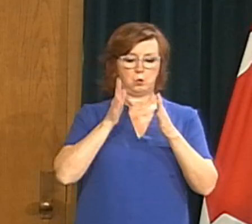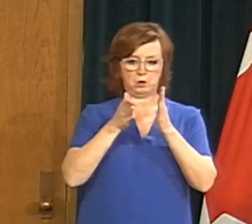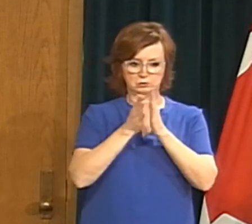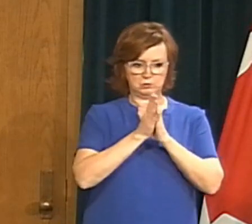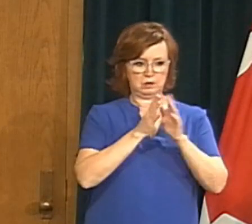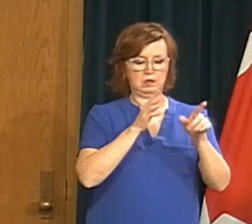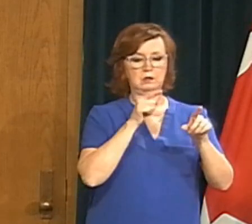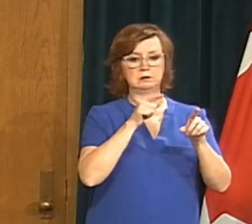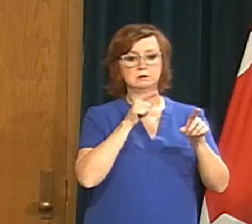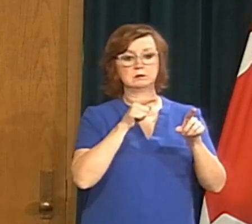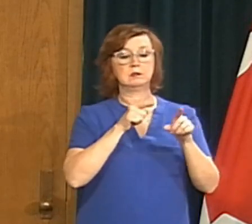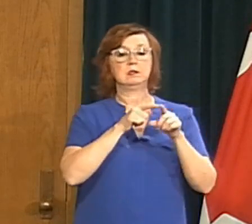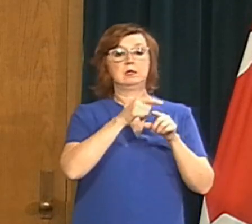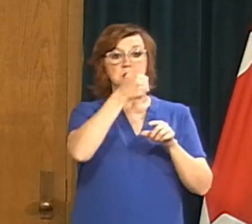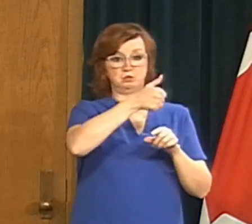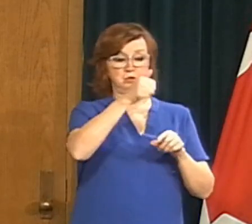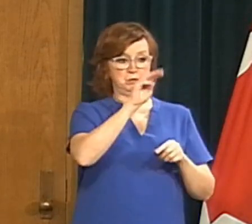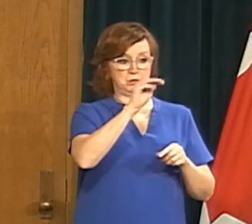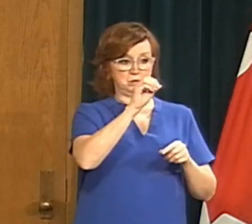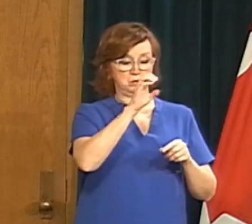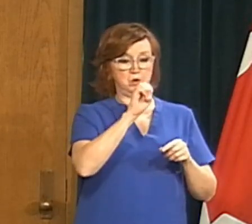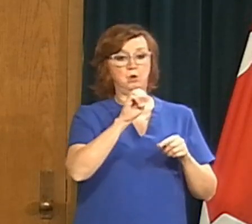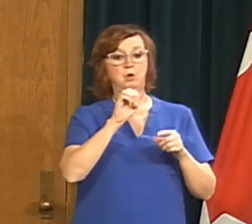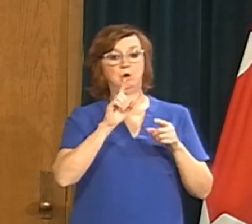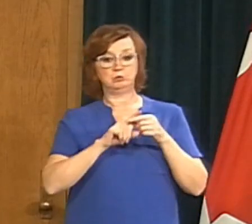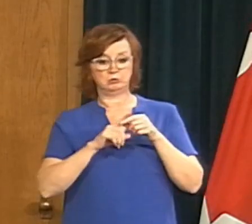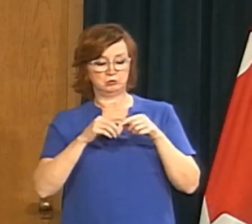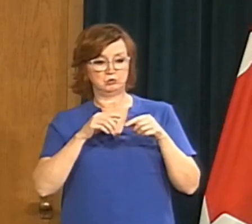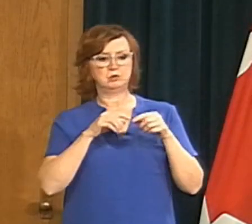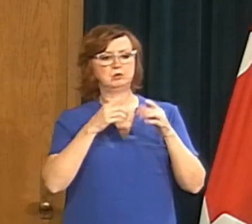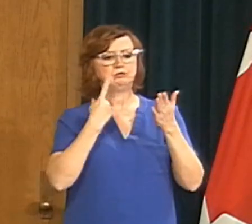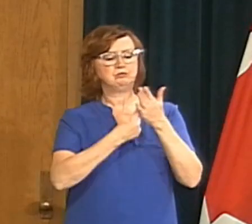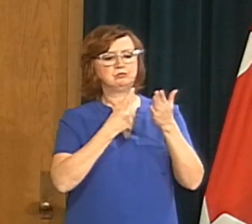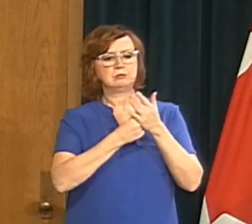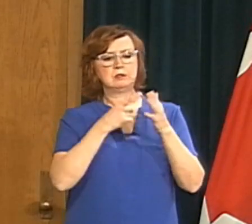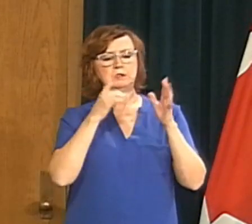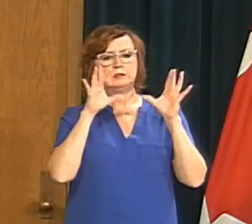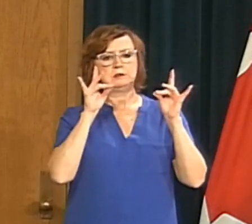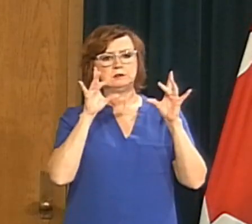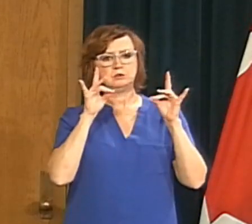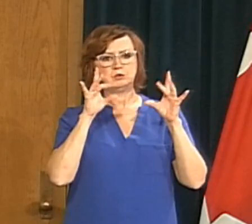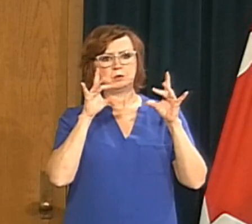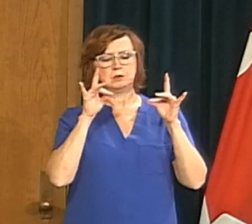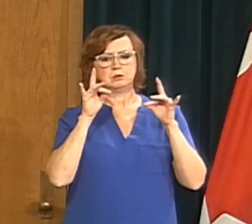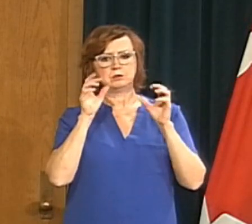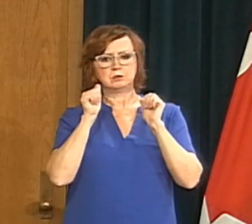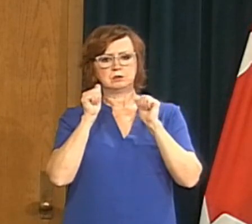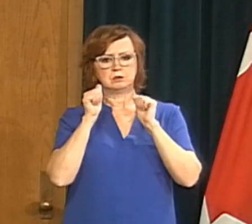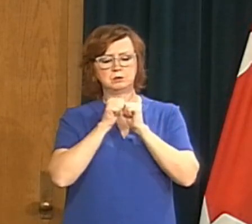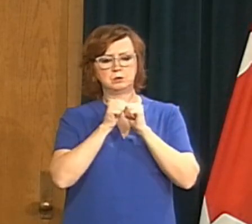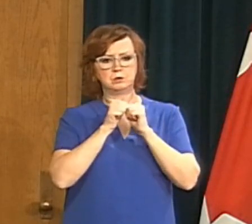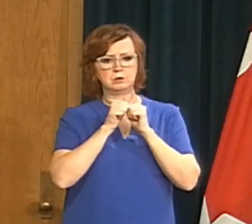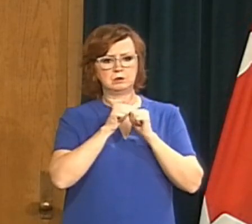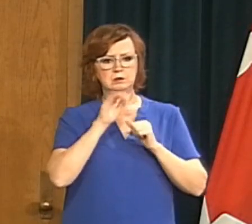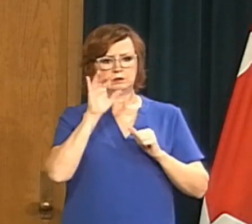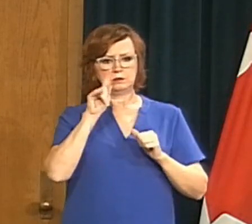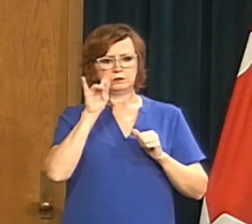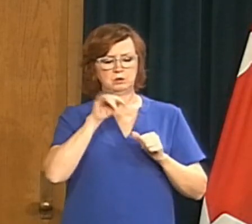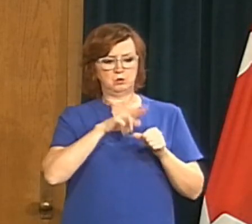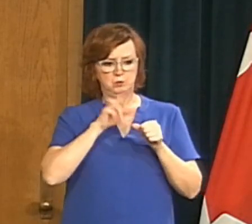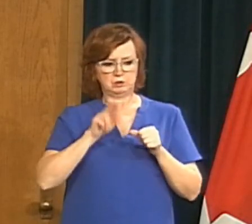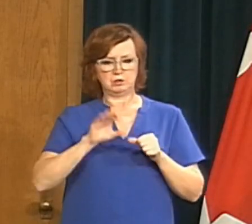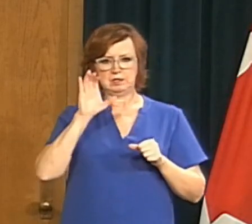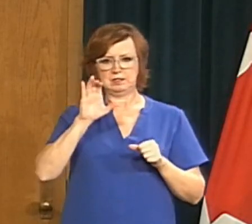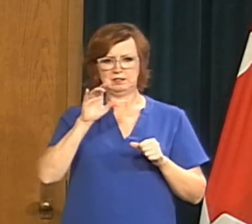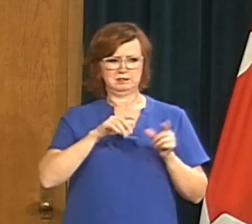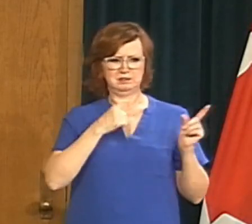in the process of third-party binding arbitration. Which council? City Council, Regina City